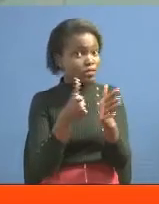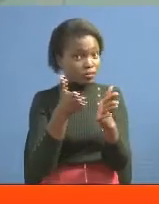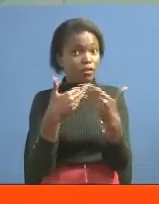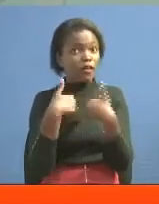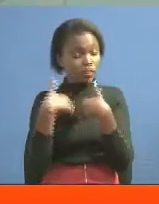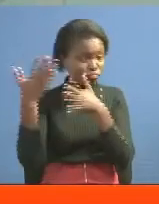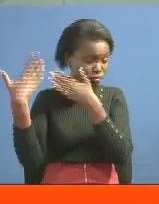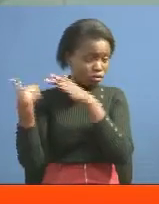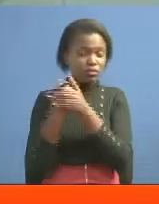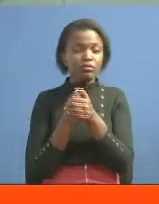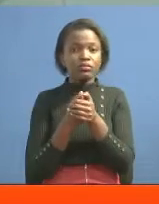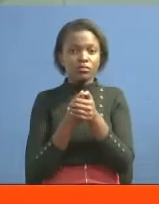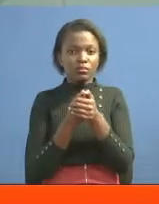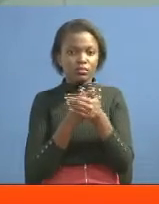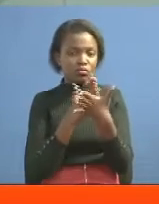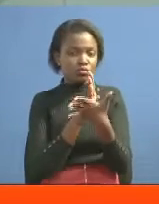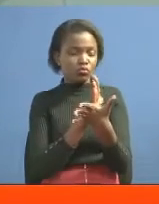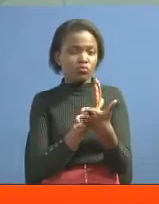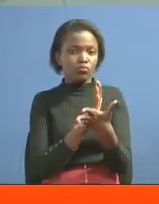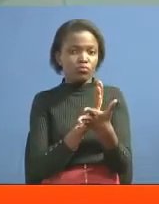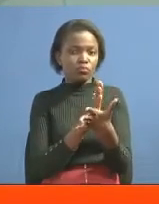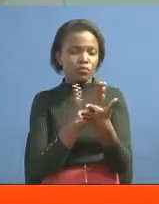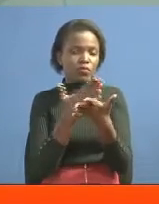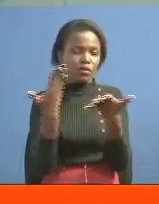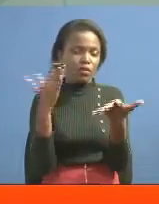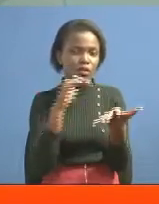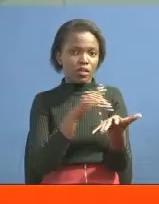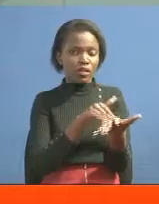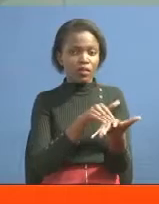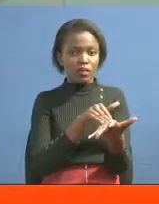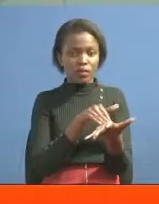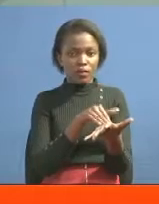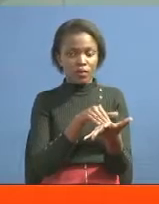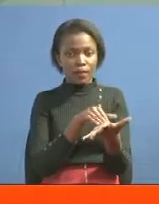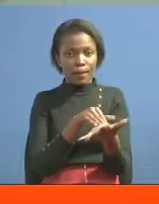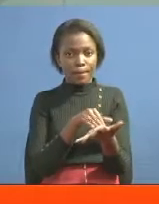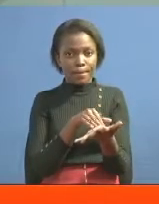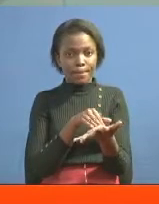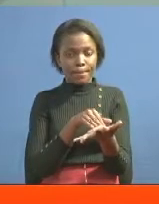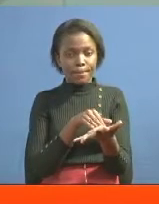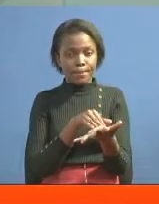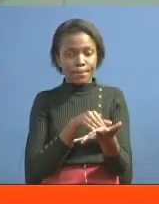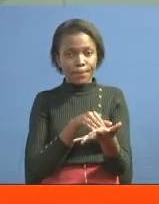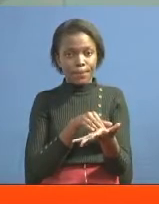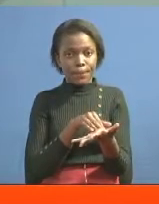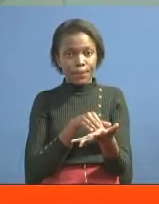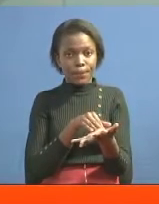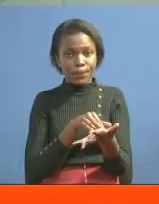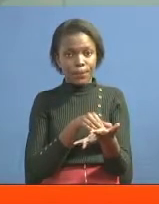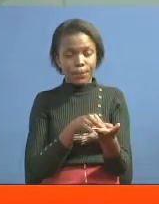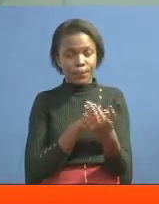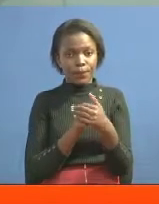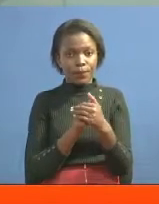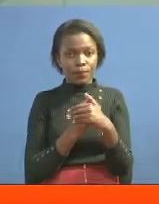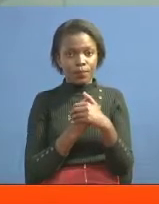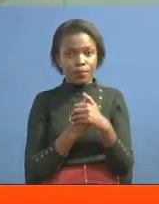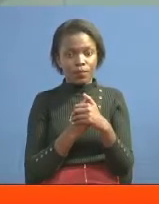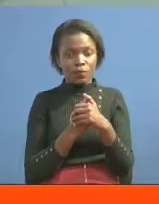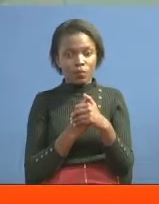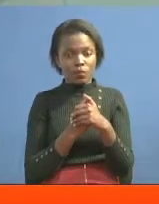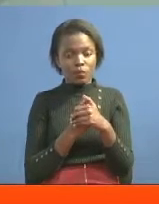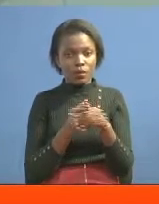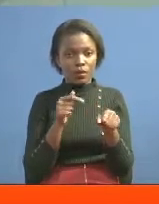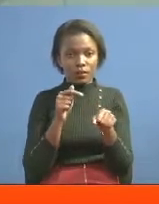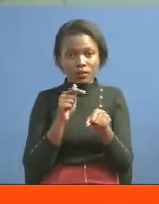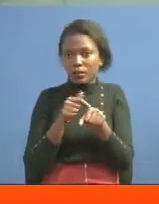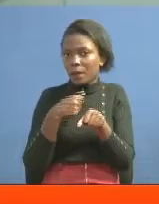experiencing, even with trade. Definitely. And again, just like we were saying earlier, it is just our underbelly that has now been exposed, as it were. And so when